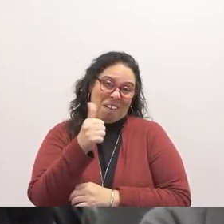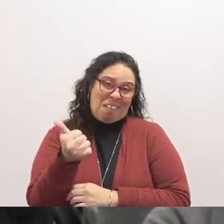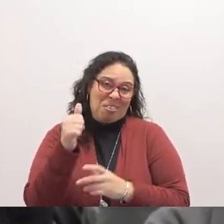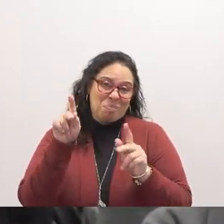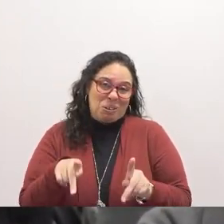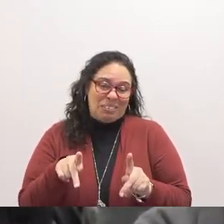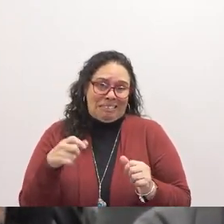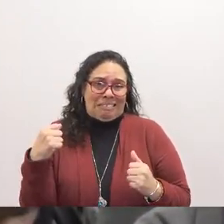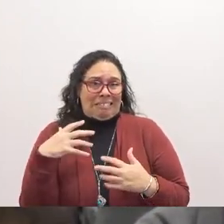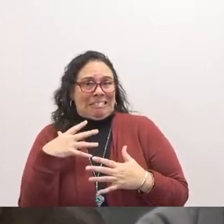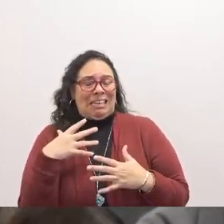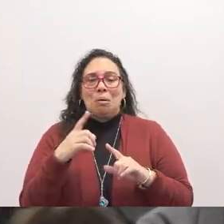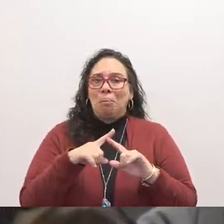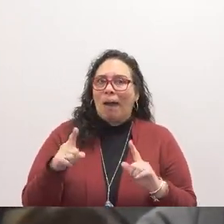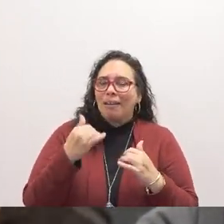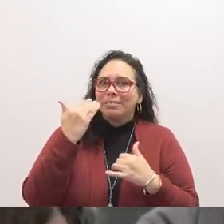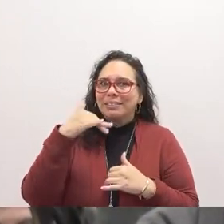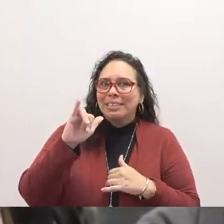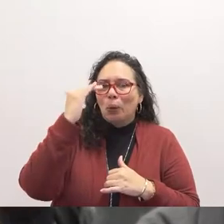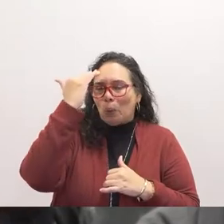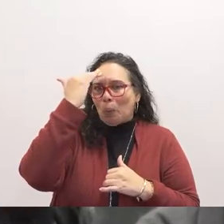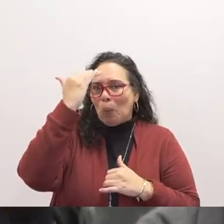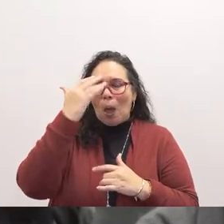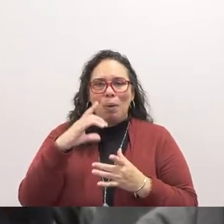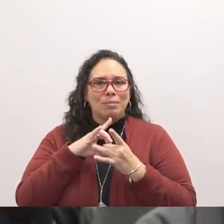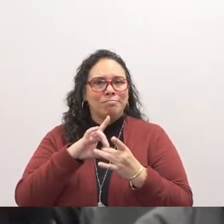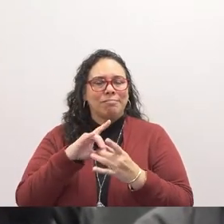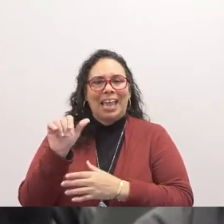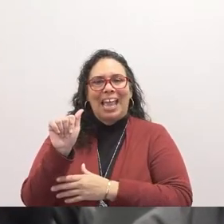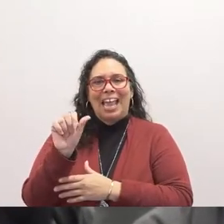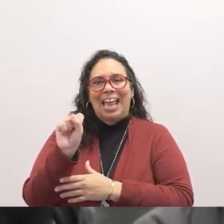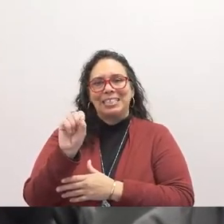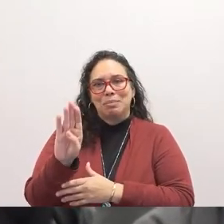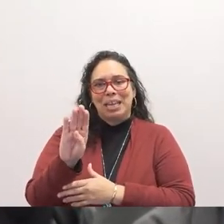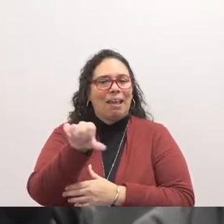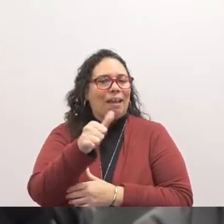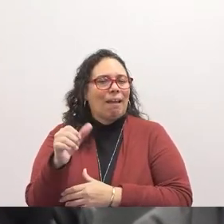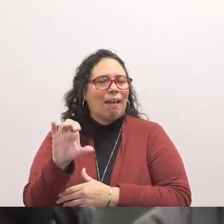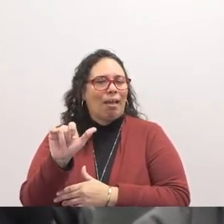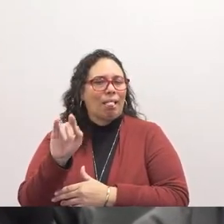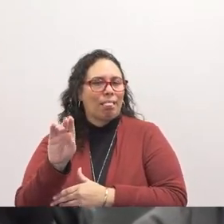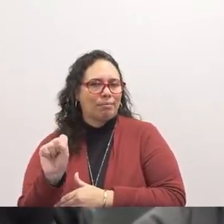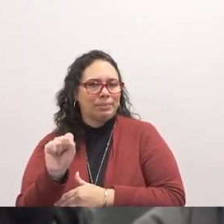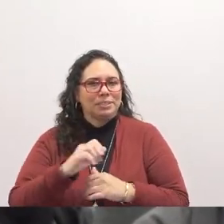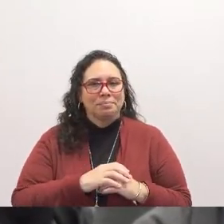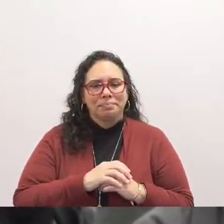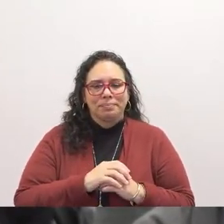very intimidating, but I still knew that I wanted to be a part of ASB and other clubs.